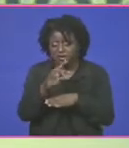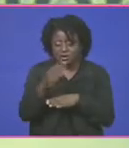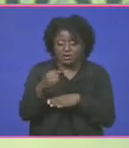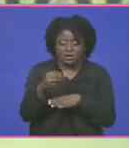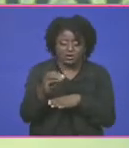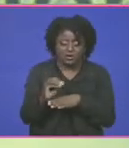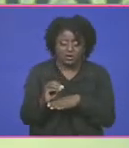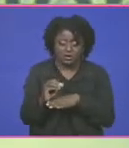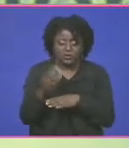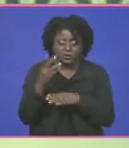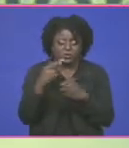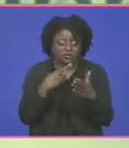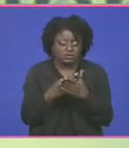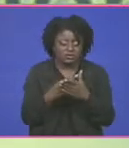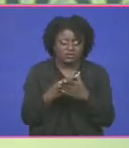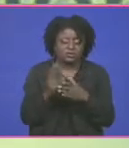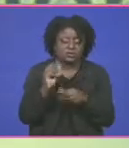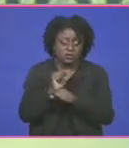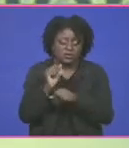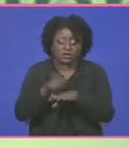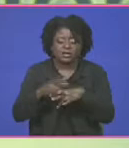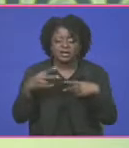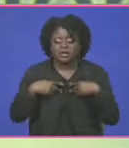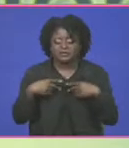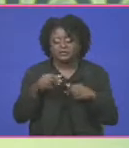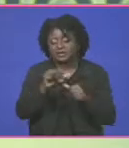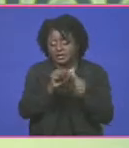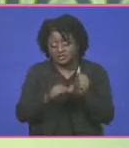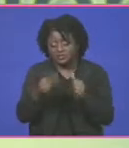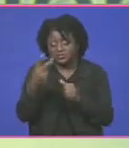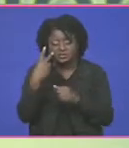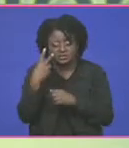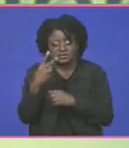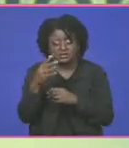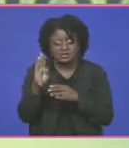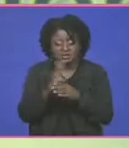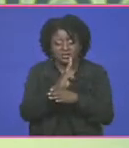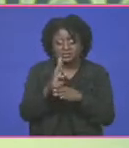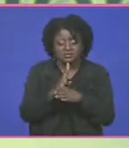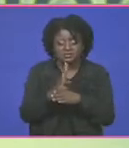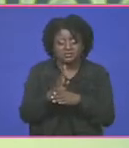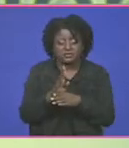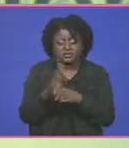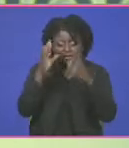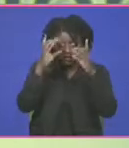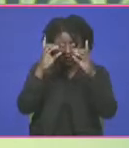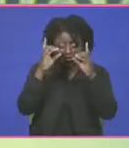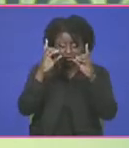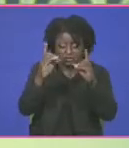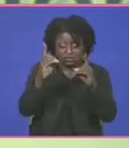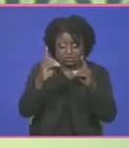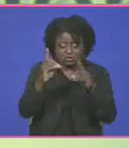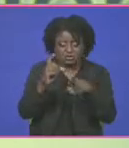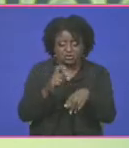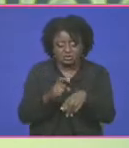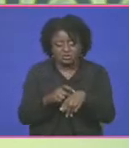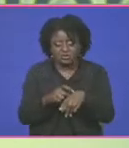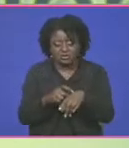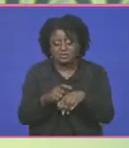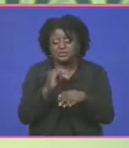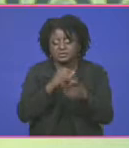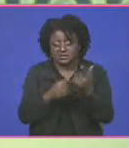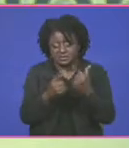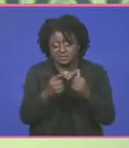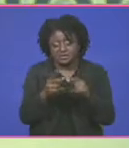we're working on having everybody see the movie of Cargo, so educational cut is coming, and also eventually we'll